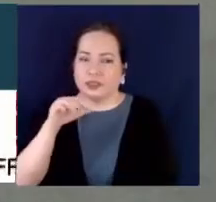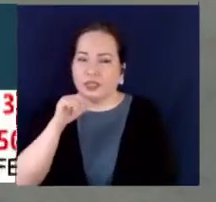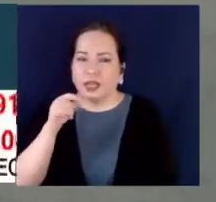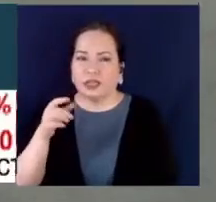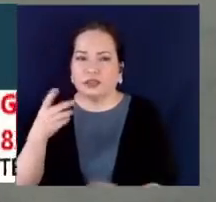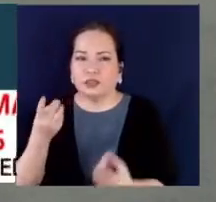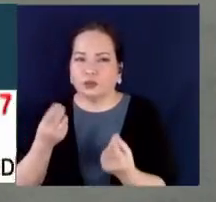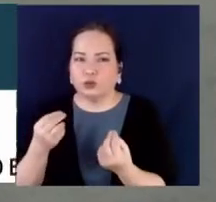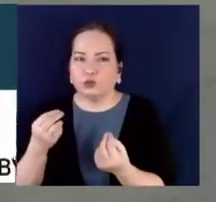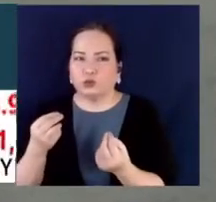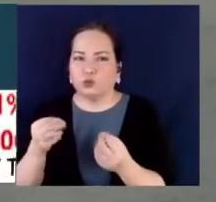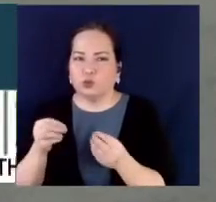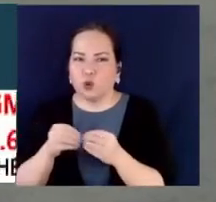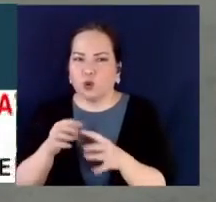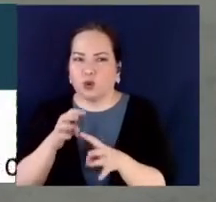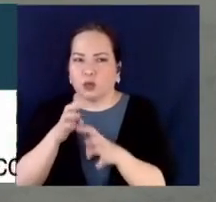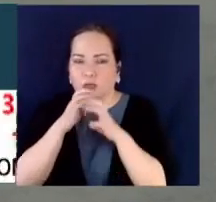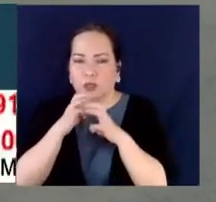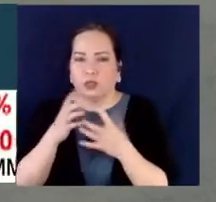end of April.